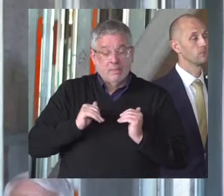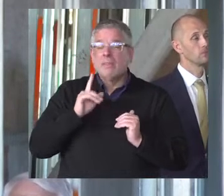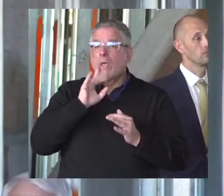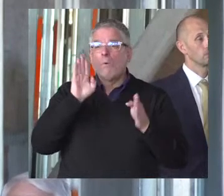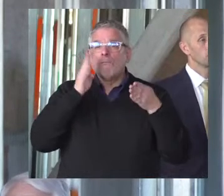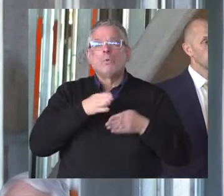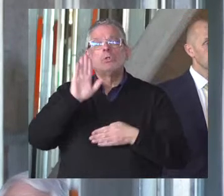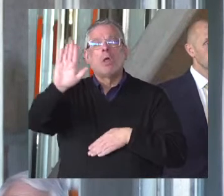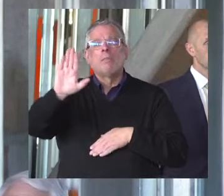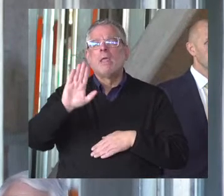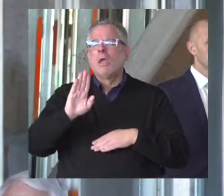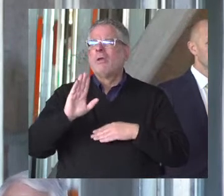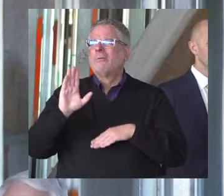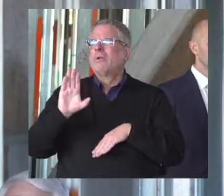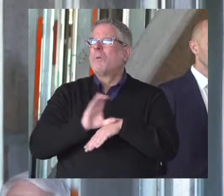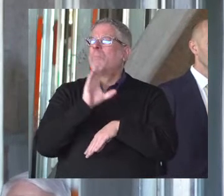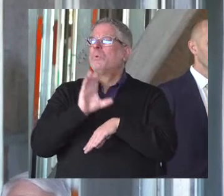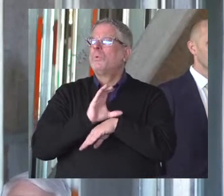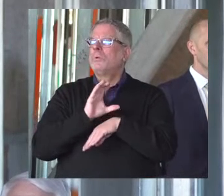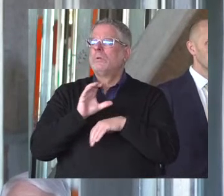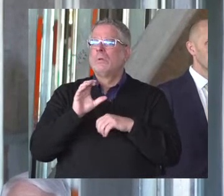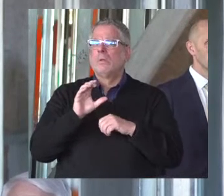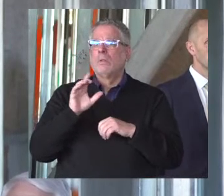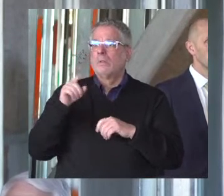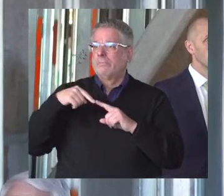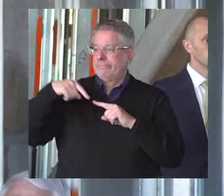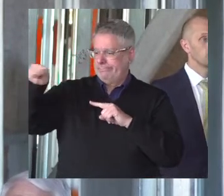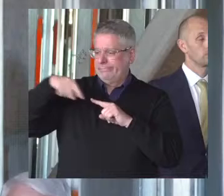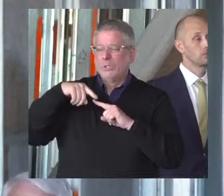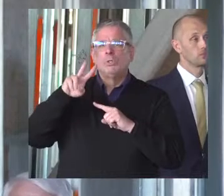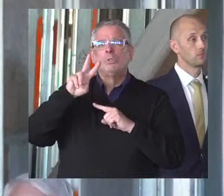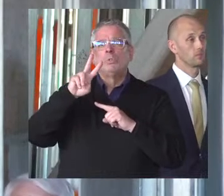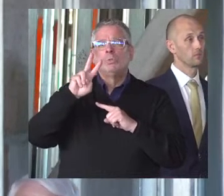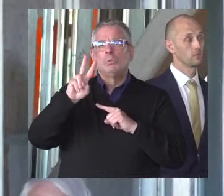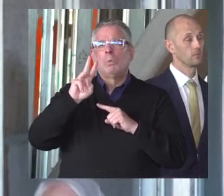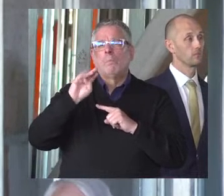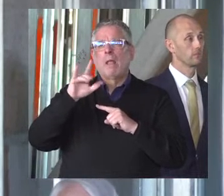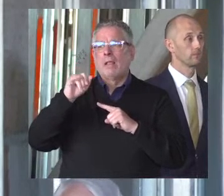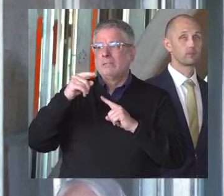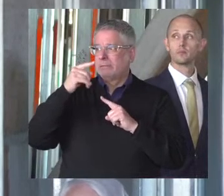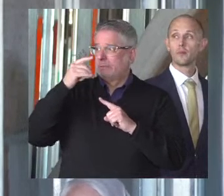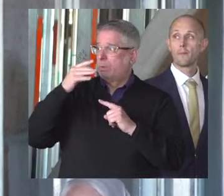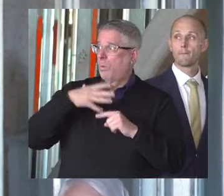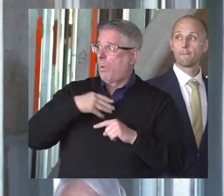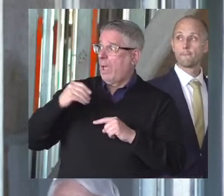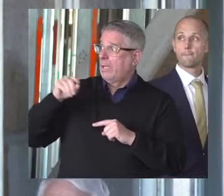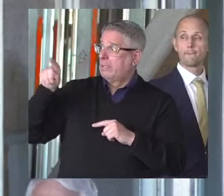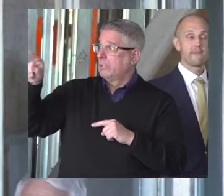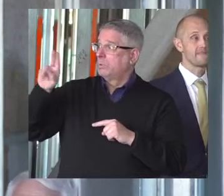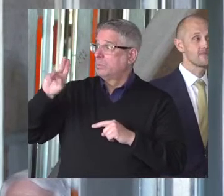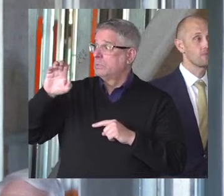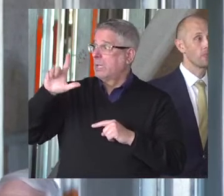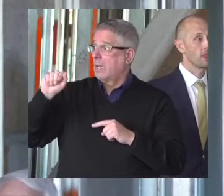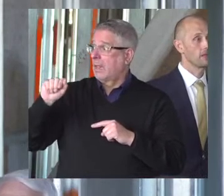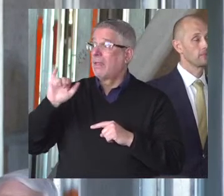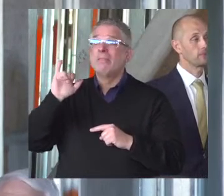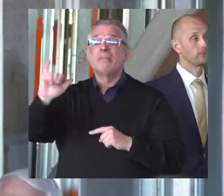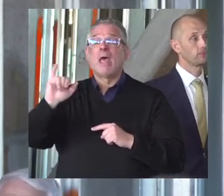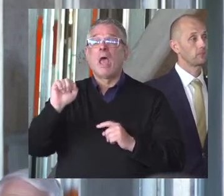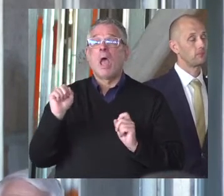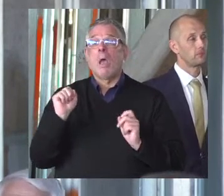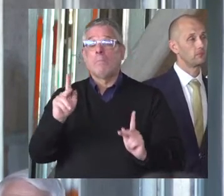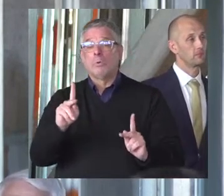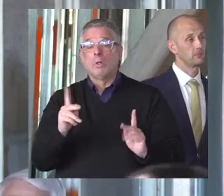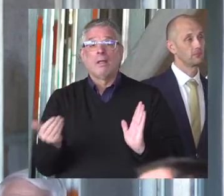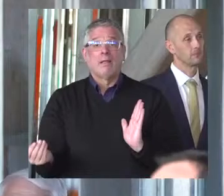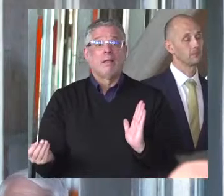well. And then it was proximity, 2 miles, right behind you. See the white tower there, UCLA, and that opportunity,